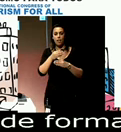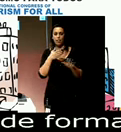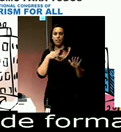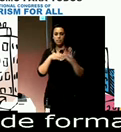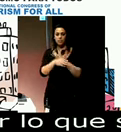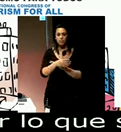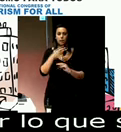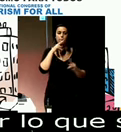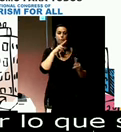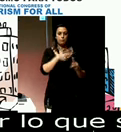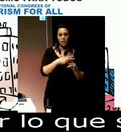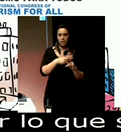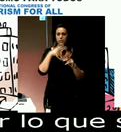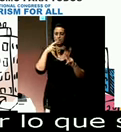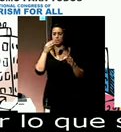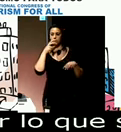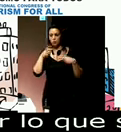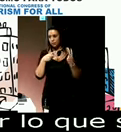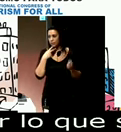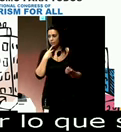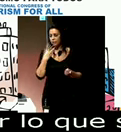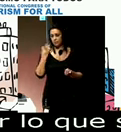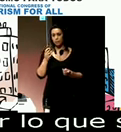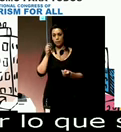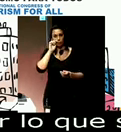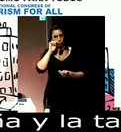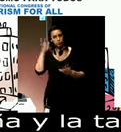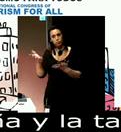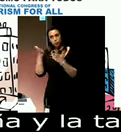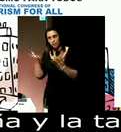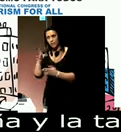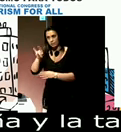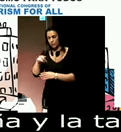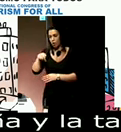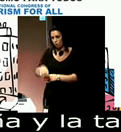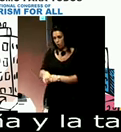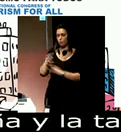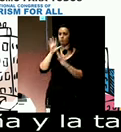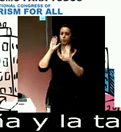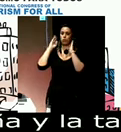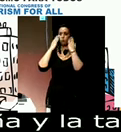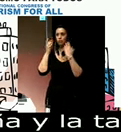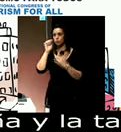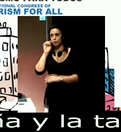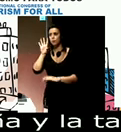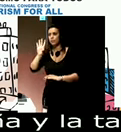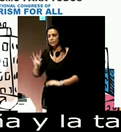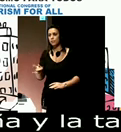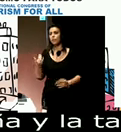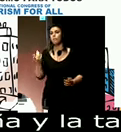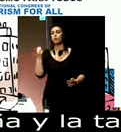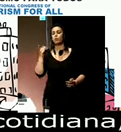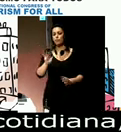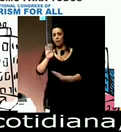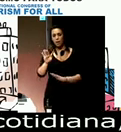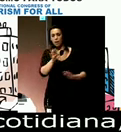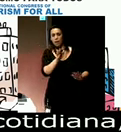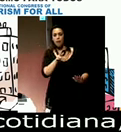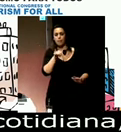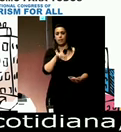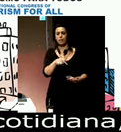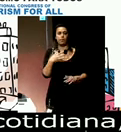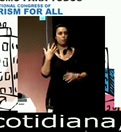gastronomy. So to make accessible restaurants is not only to boost tourism, because what is interesting today, because we are in this Congress,